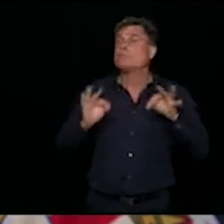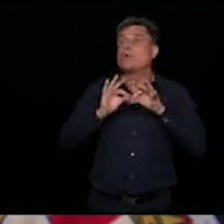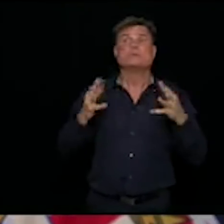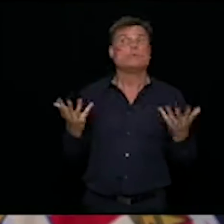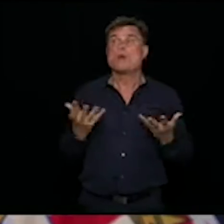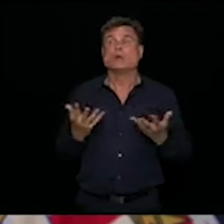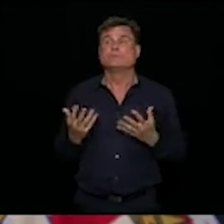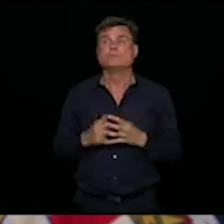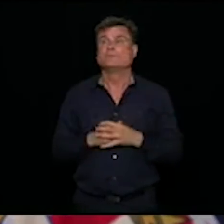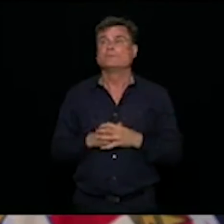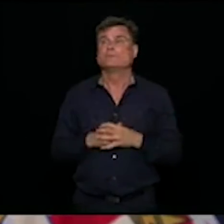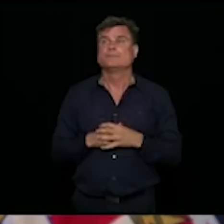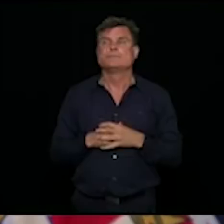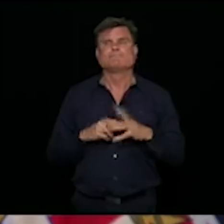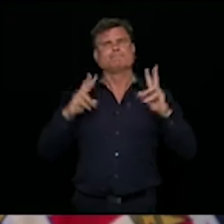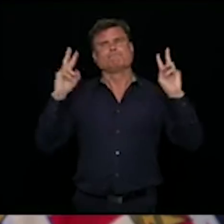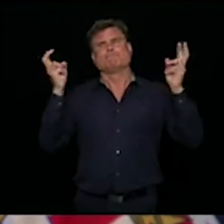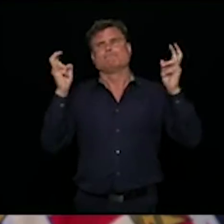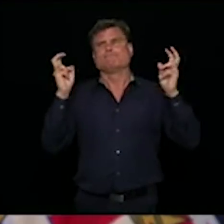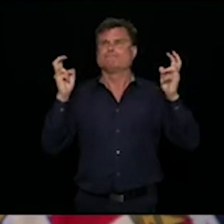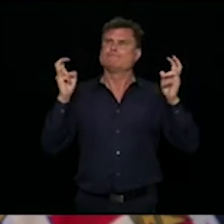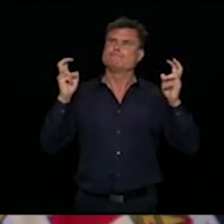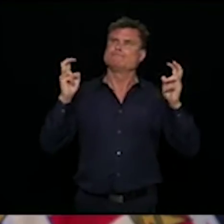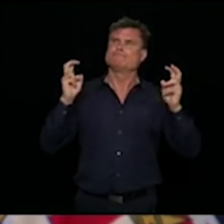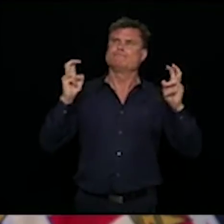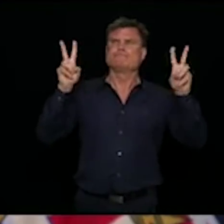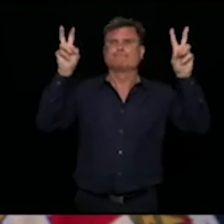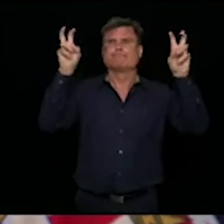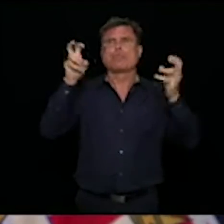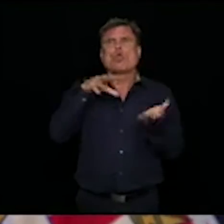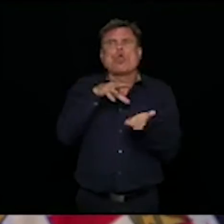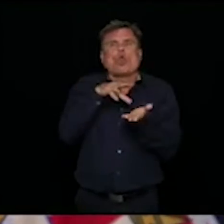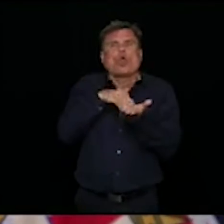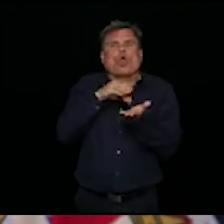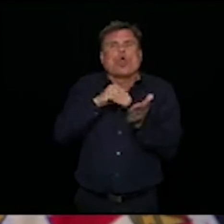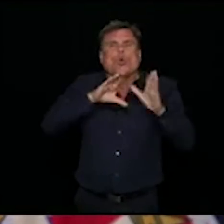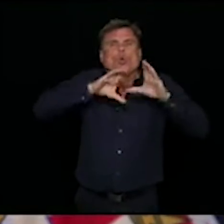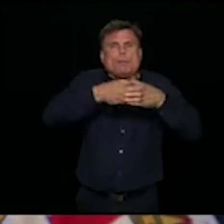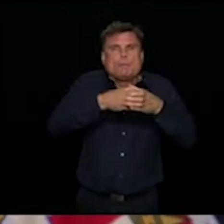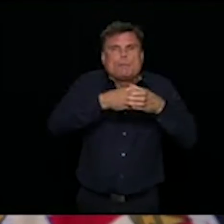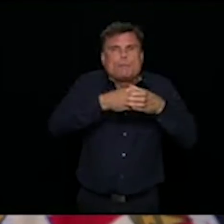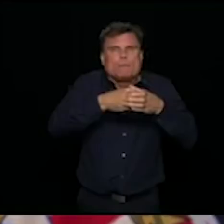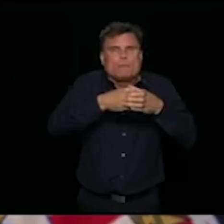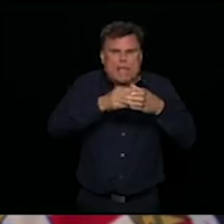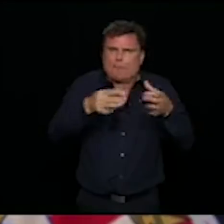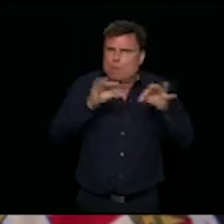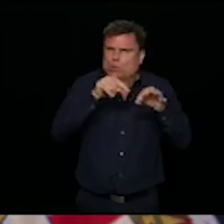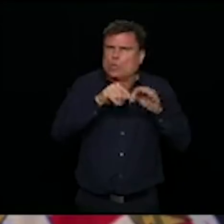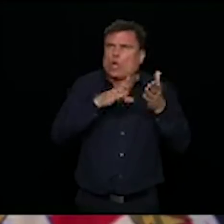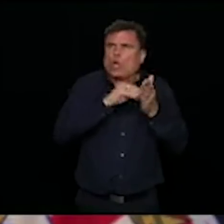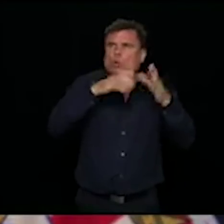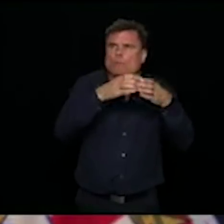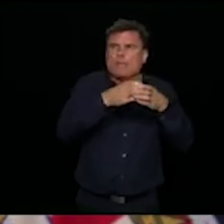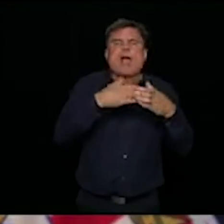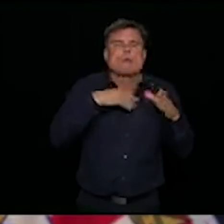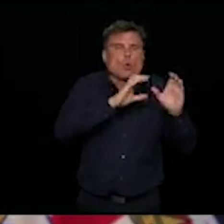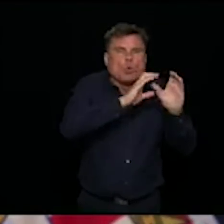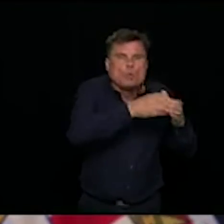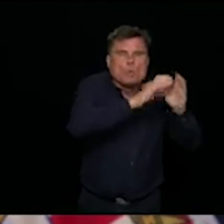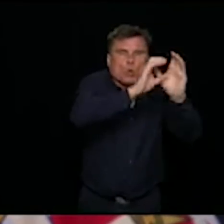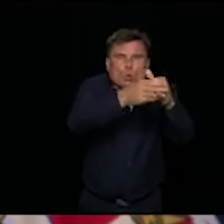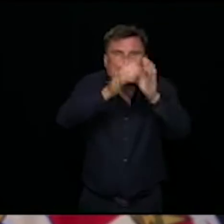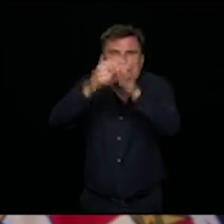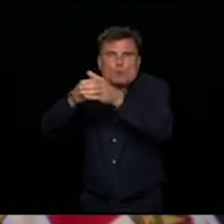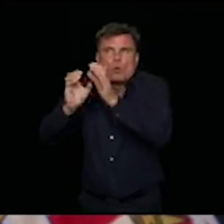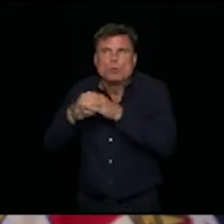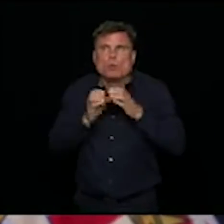full return to school are what we've created, cohorts, or what we're calling learning groups, that will be created for every